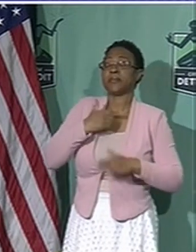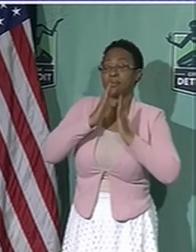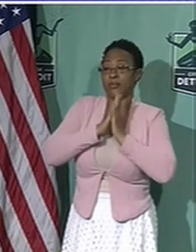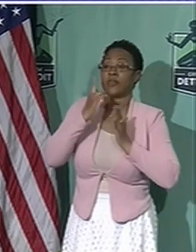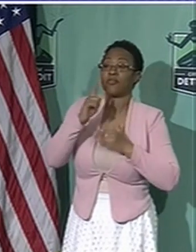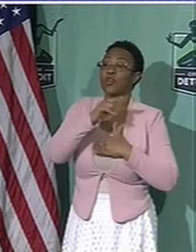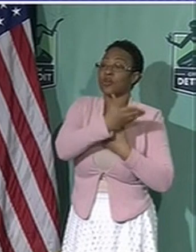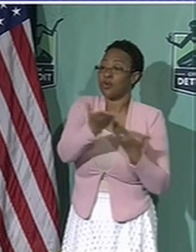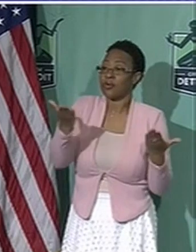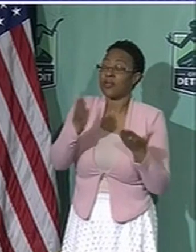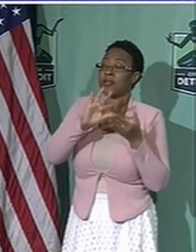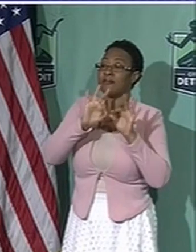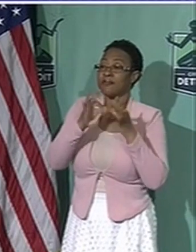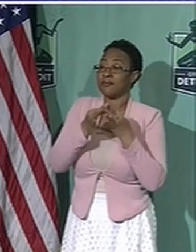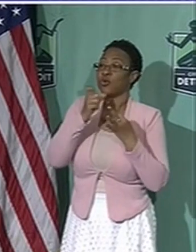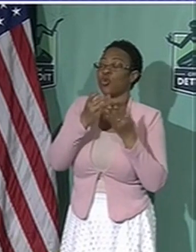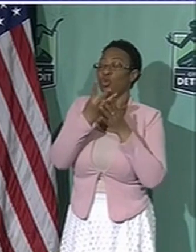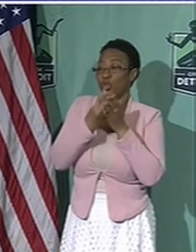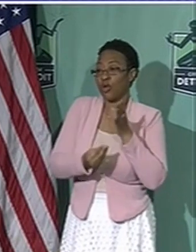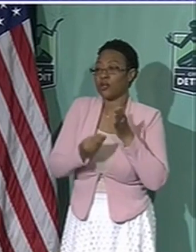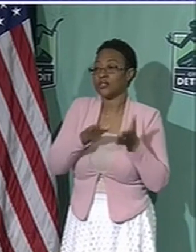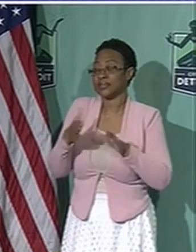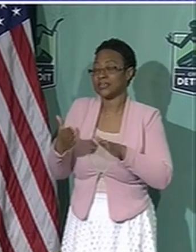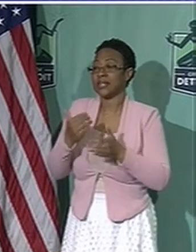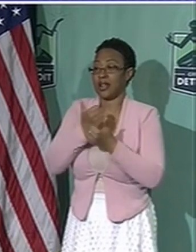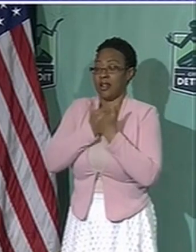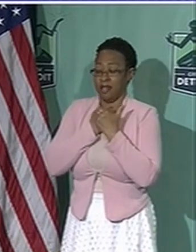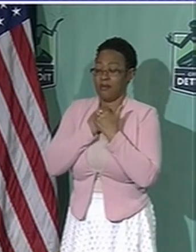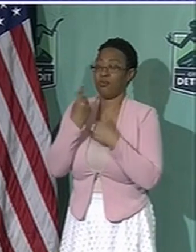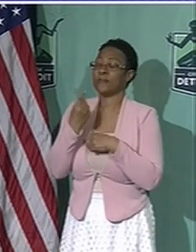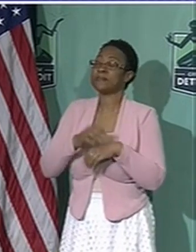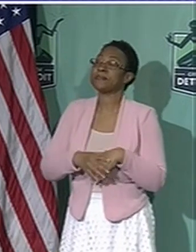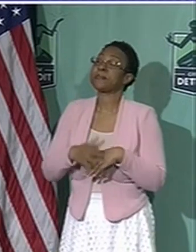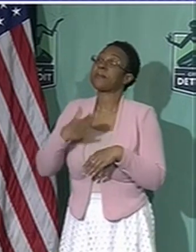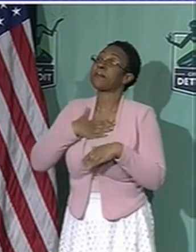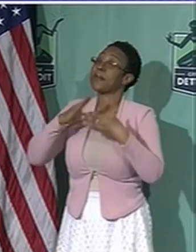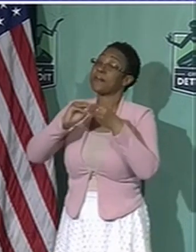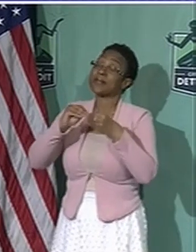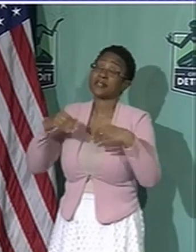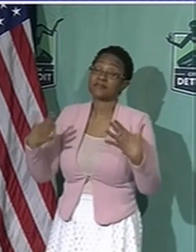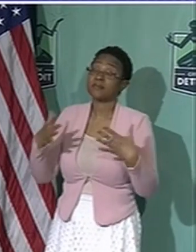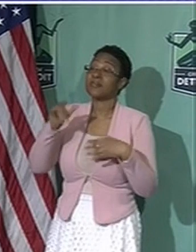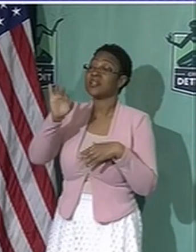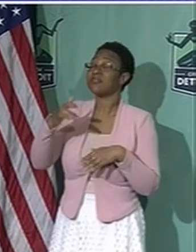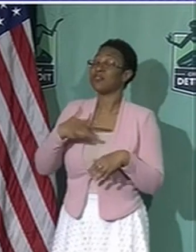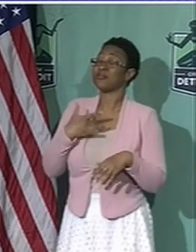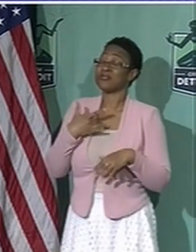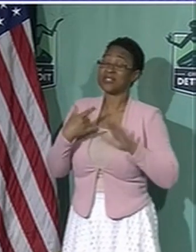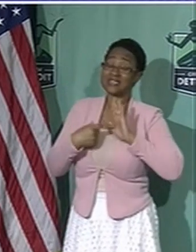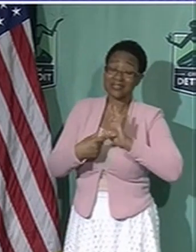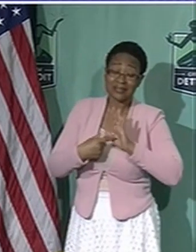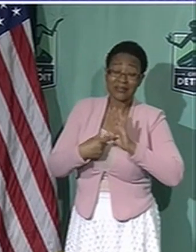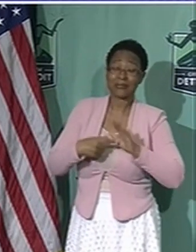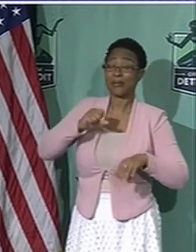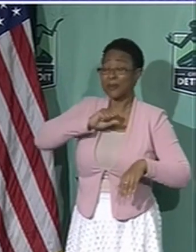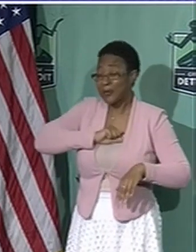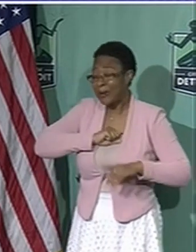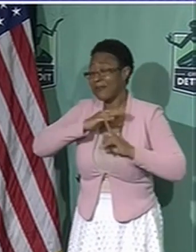go out to the families. So my message remains, get tested if you have symptoms, wash your hands,